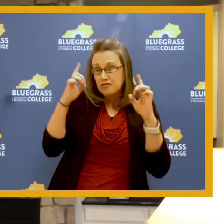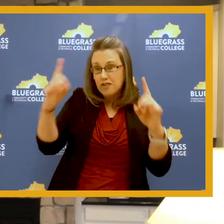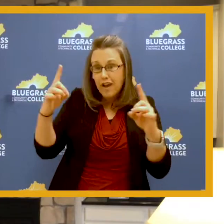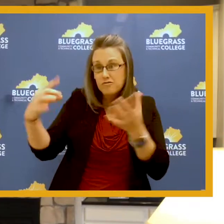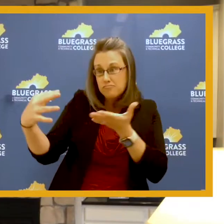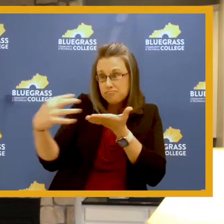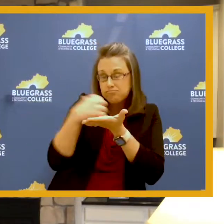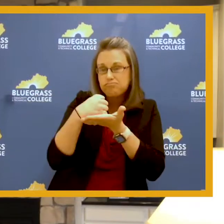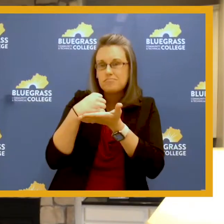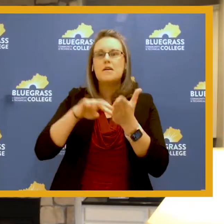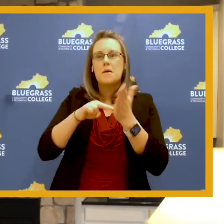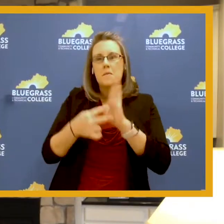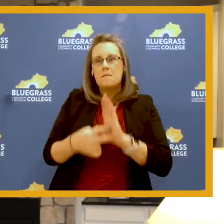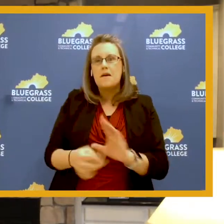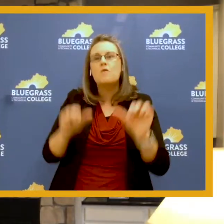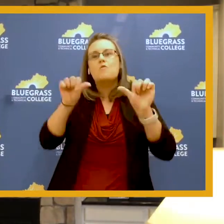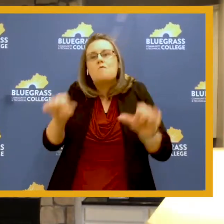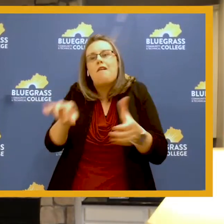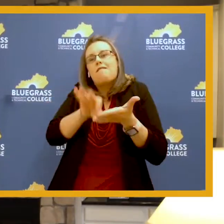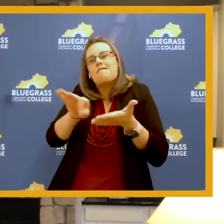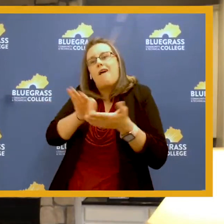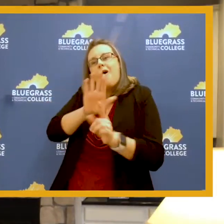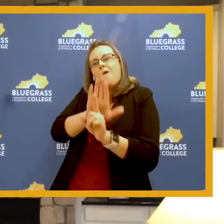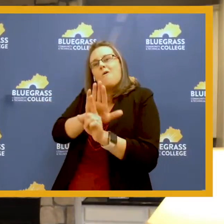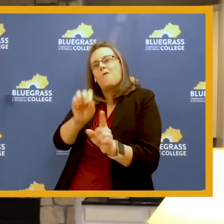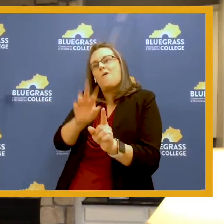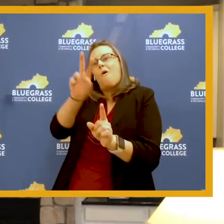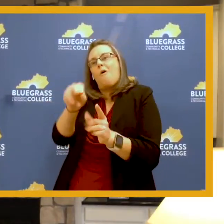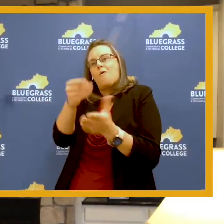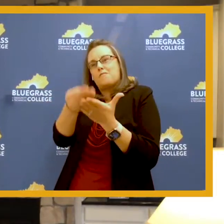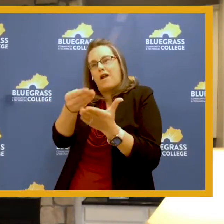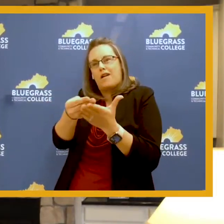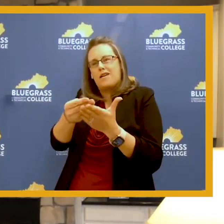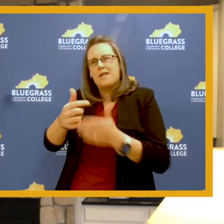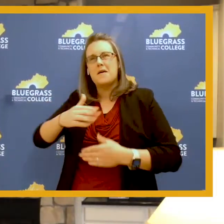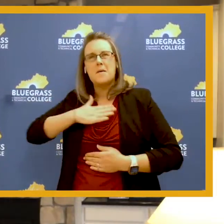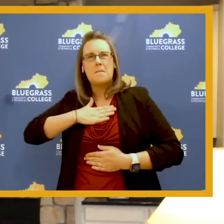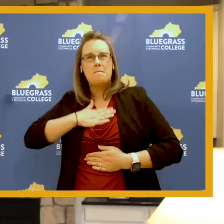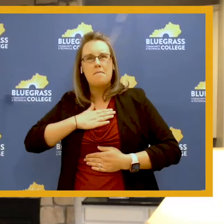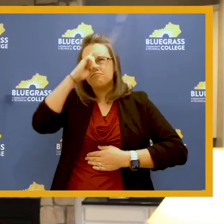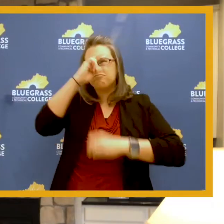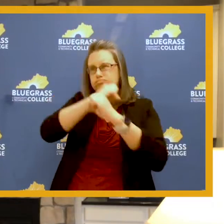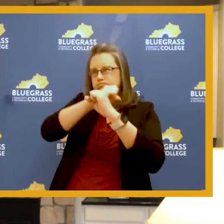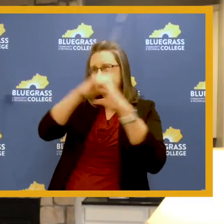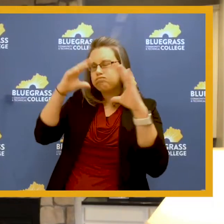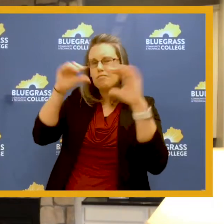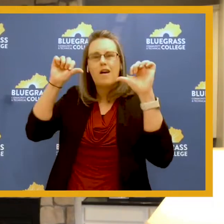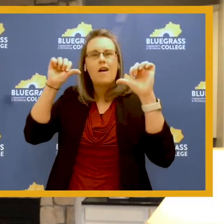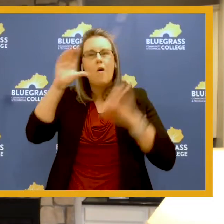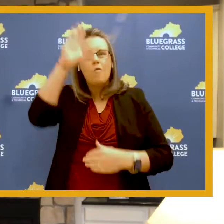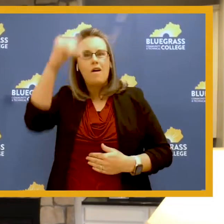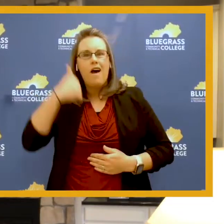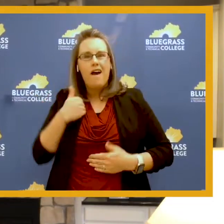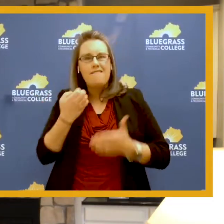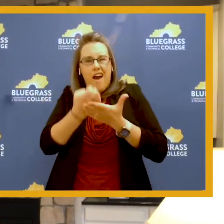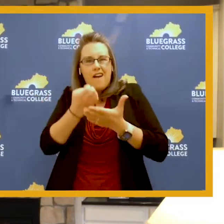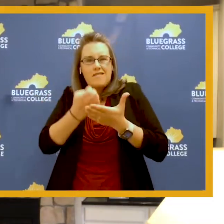money. And I took that as education would give me prosperity, economic prosperity.